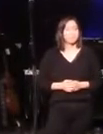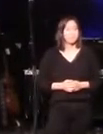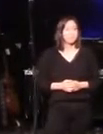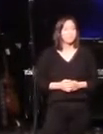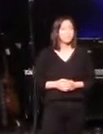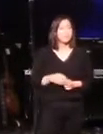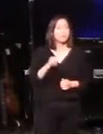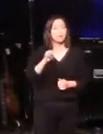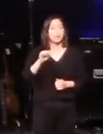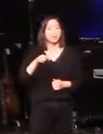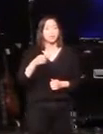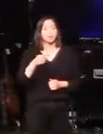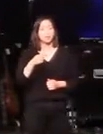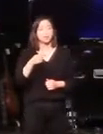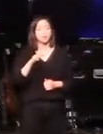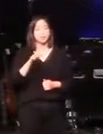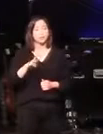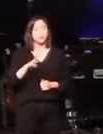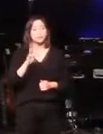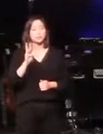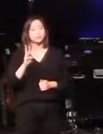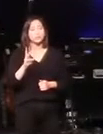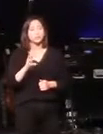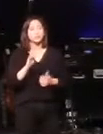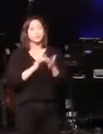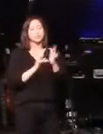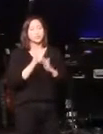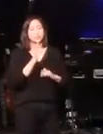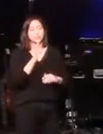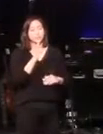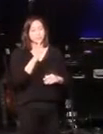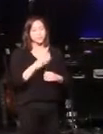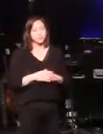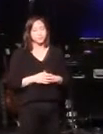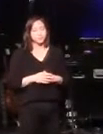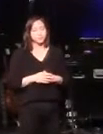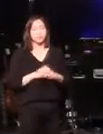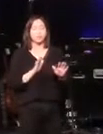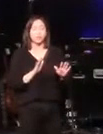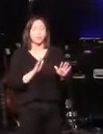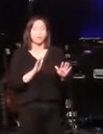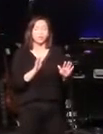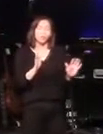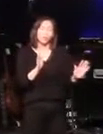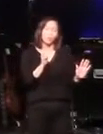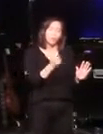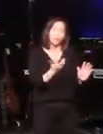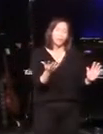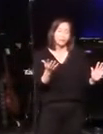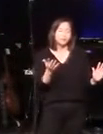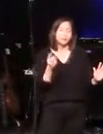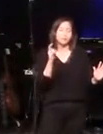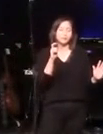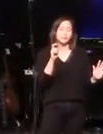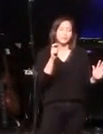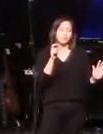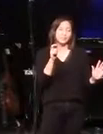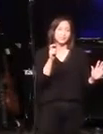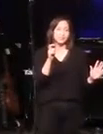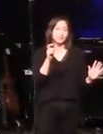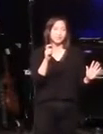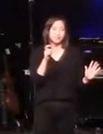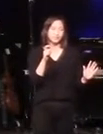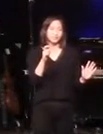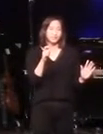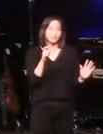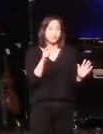In Matthew 6, Jesus speaks. By the way, one of the things you're going to have to wrestle with in your heart is either